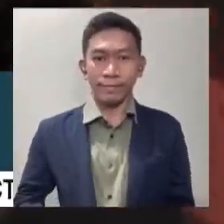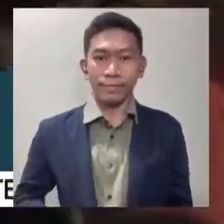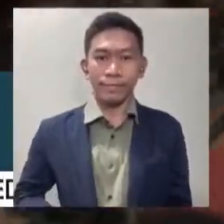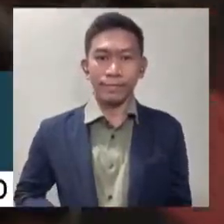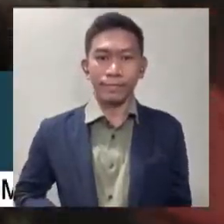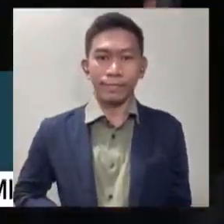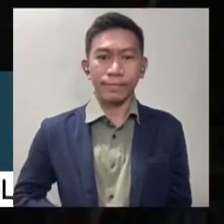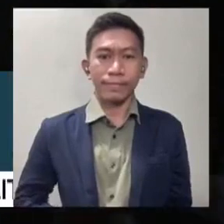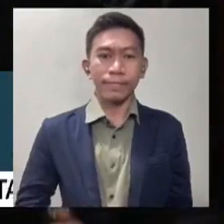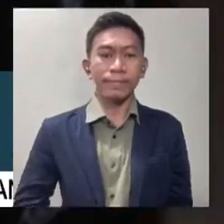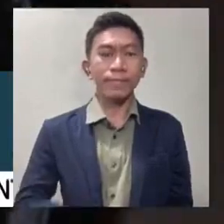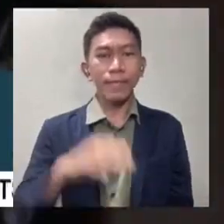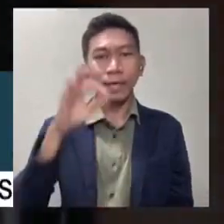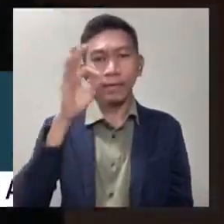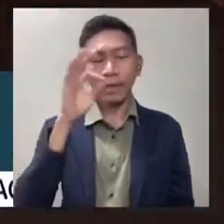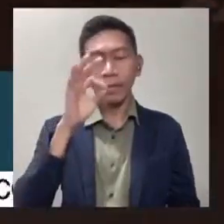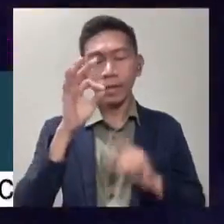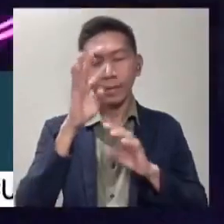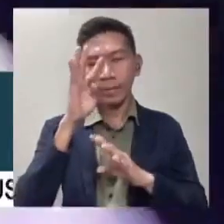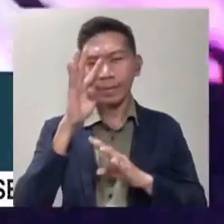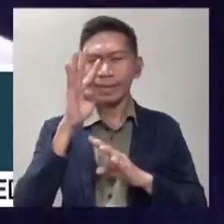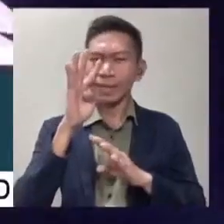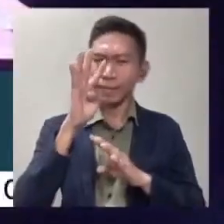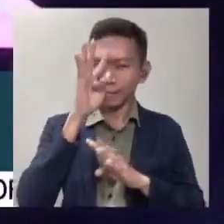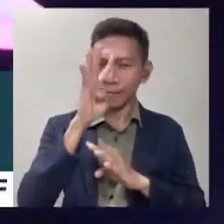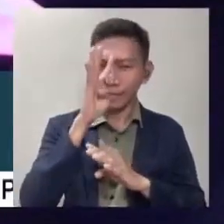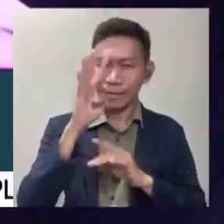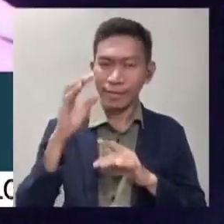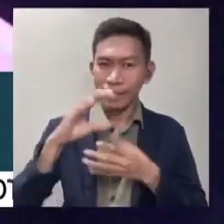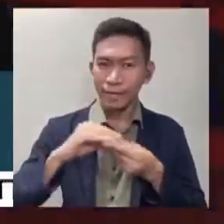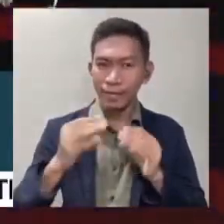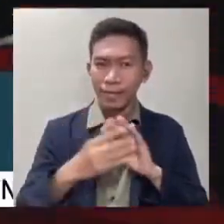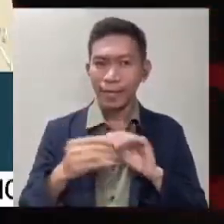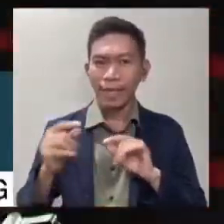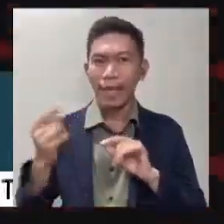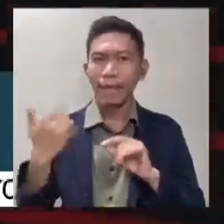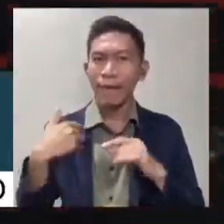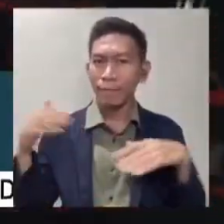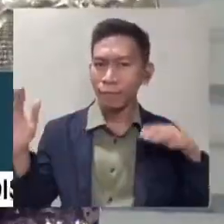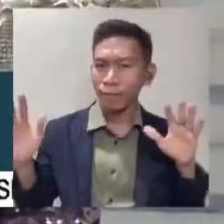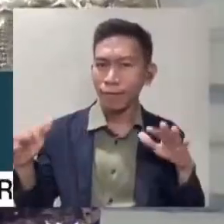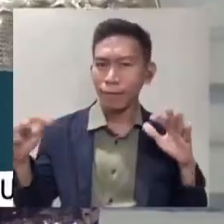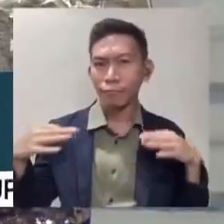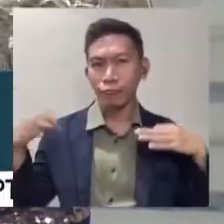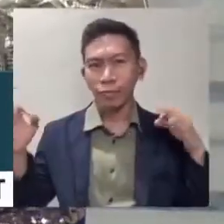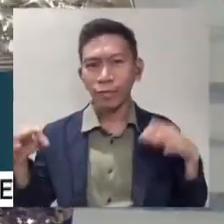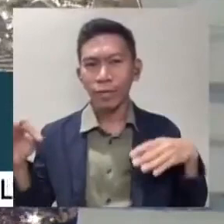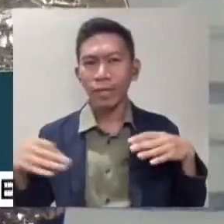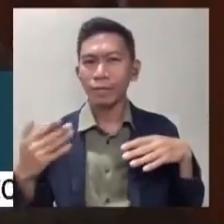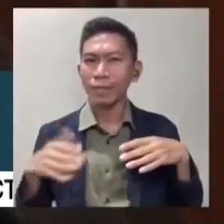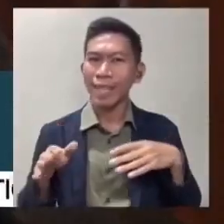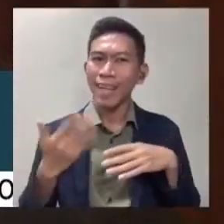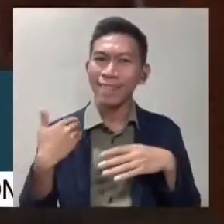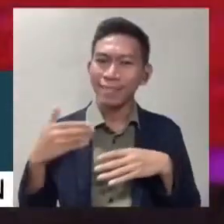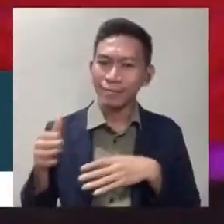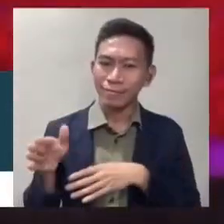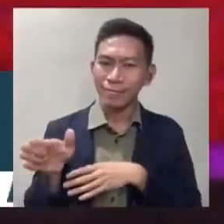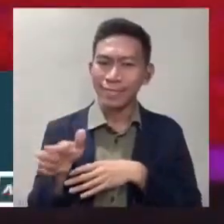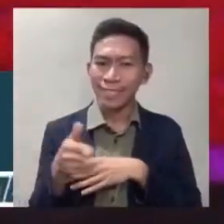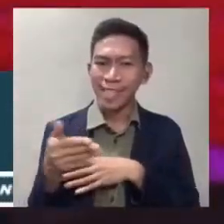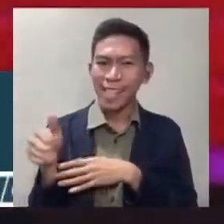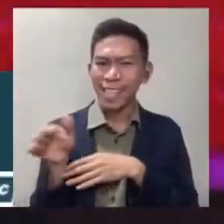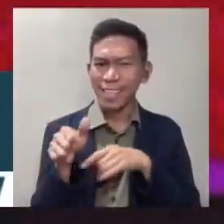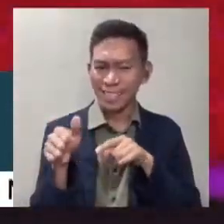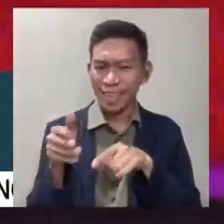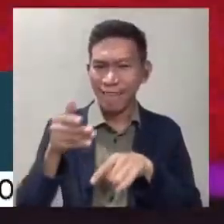Filipino mythology and folklore characters, the Diwata or fairy, Sirena or mermaid, Valentina, and other Pinoy